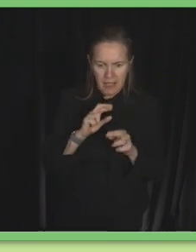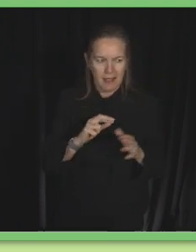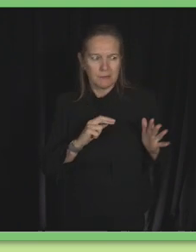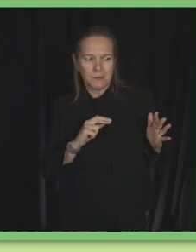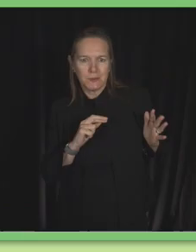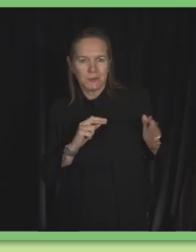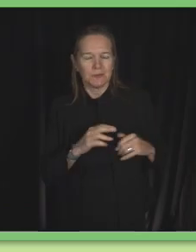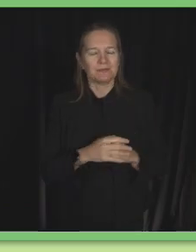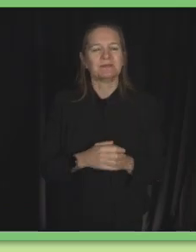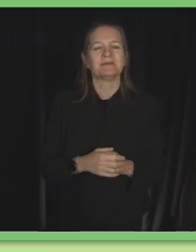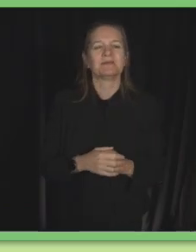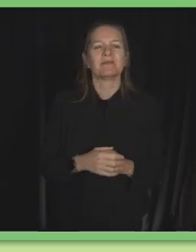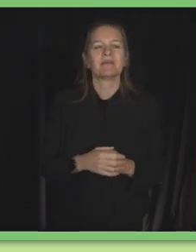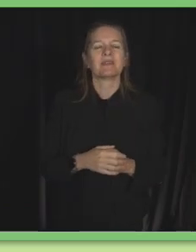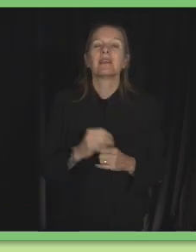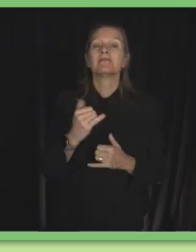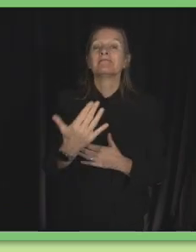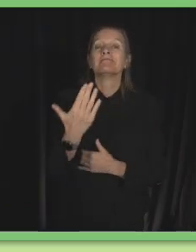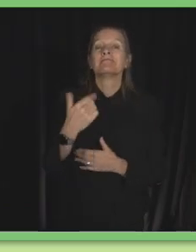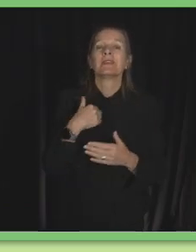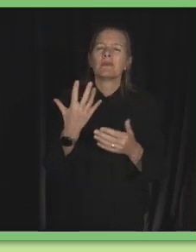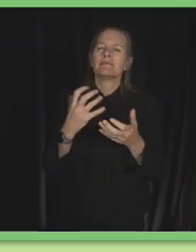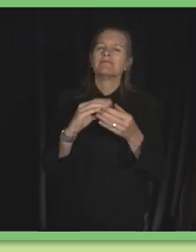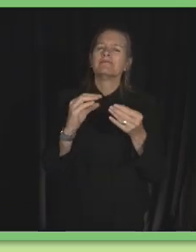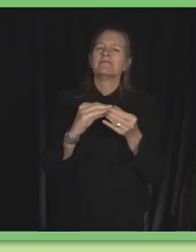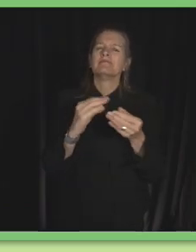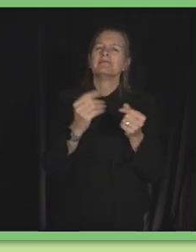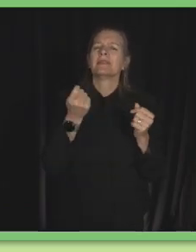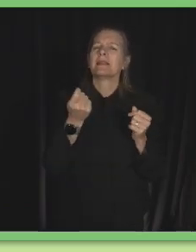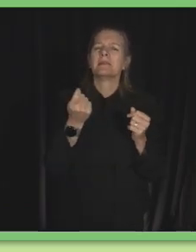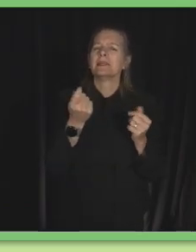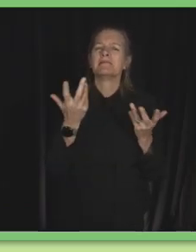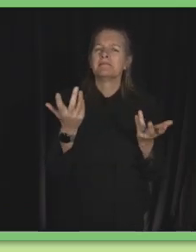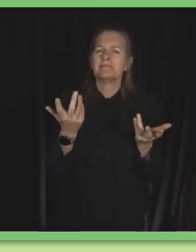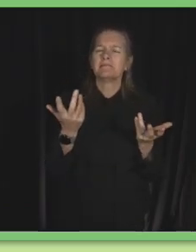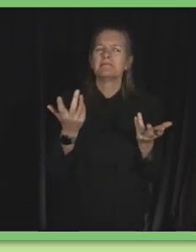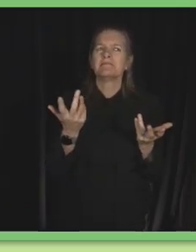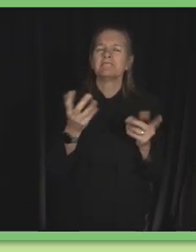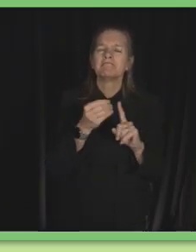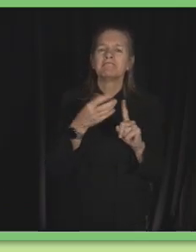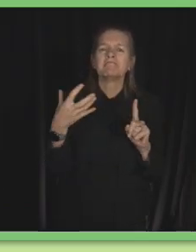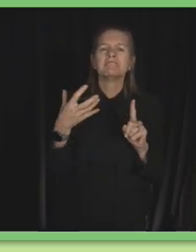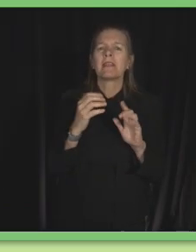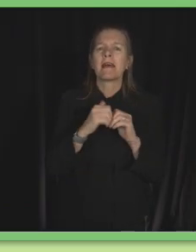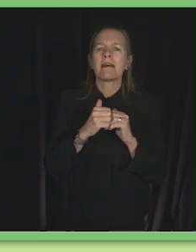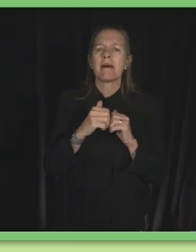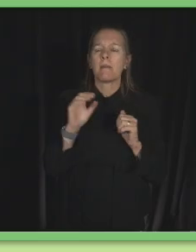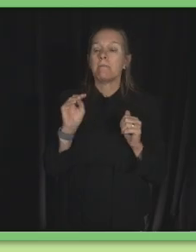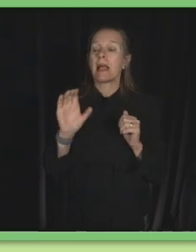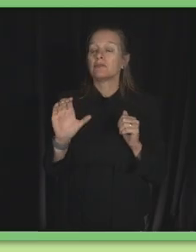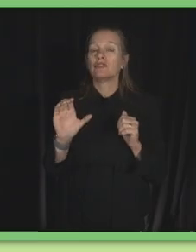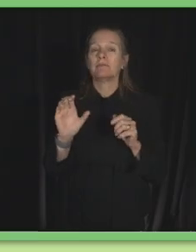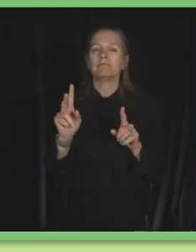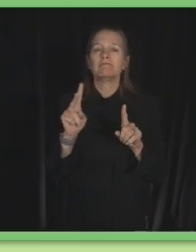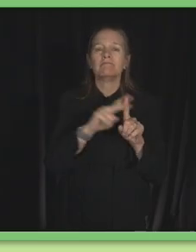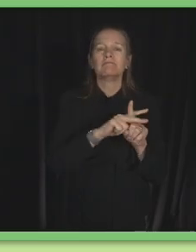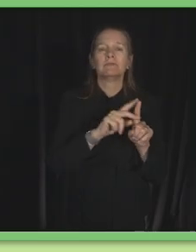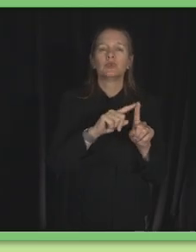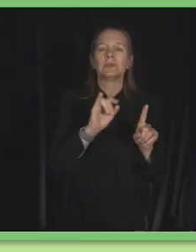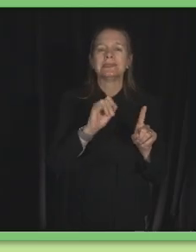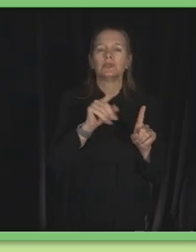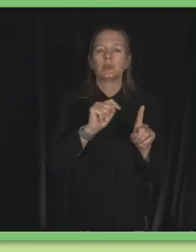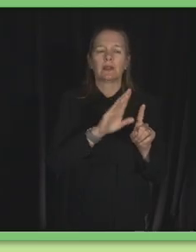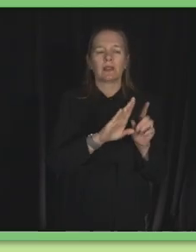And today, I want to tell you a little bit about how we moved Mailchimp onto Intuit's developer